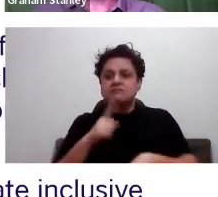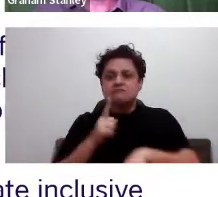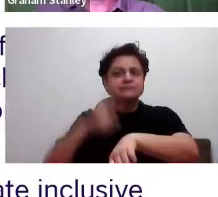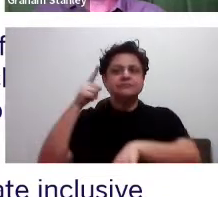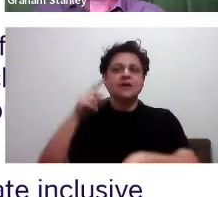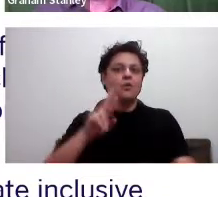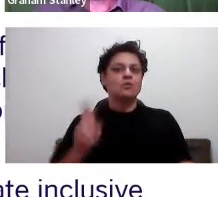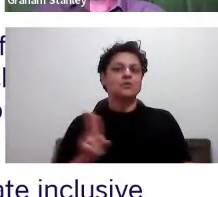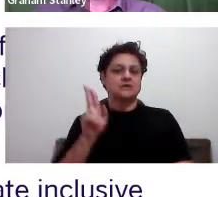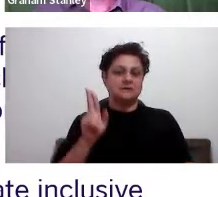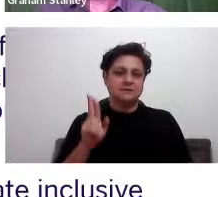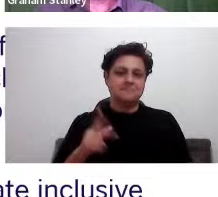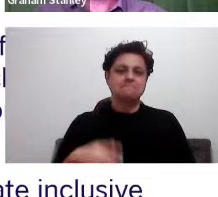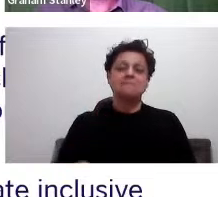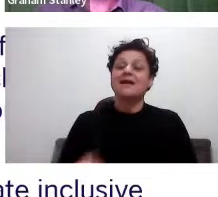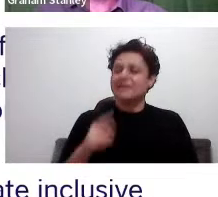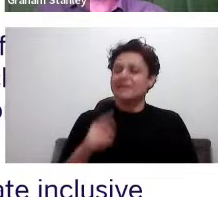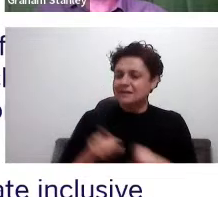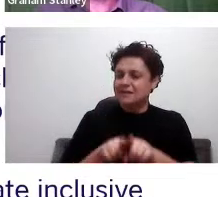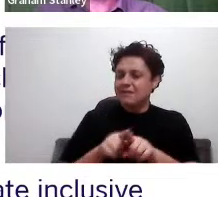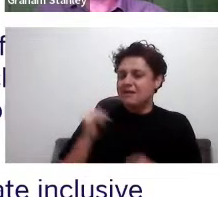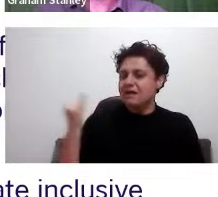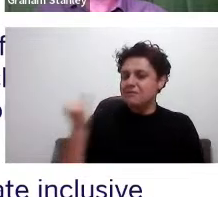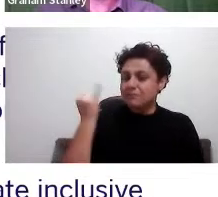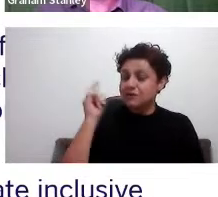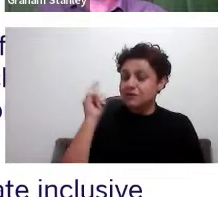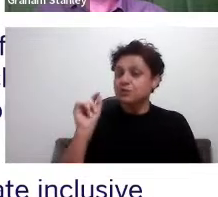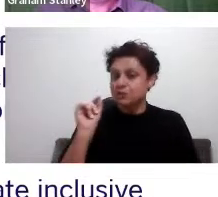the teachers needed a mindset